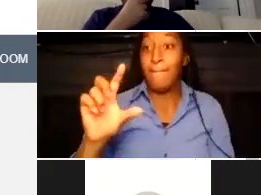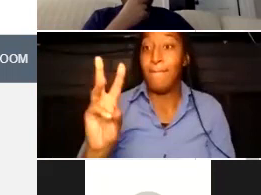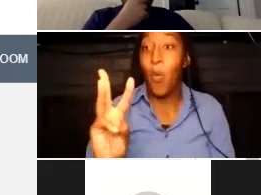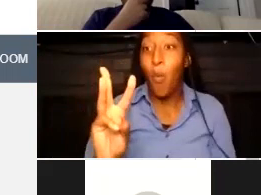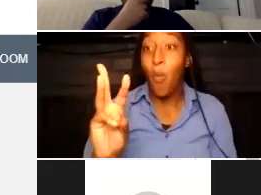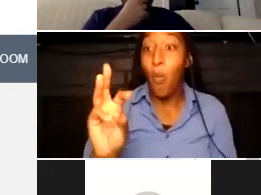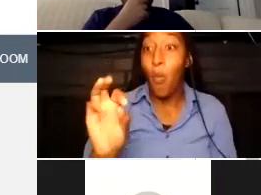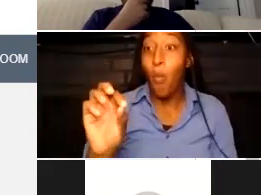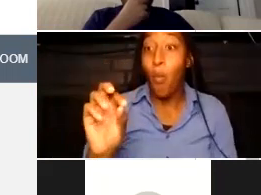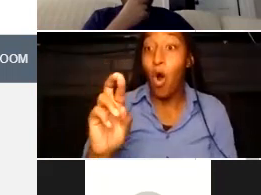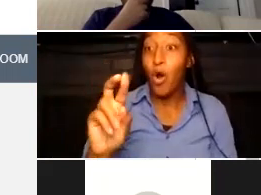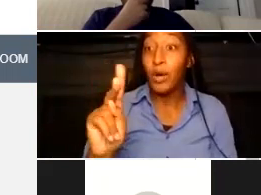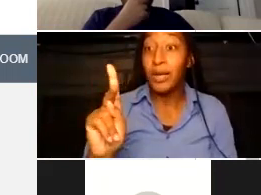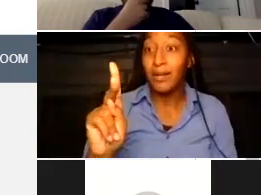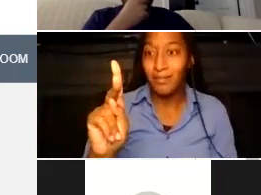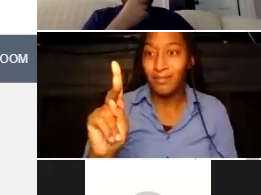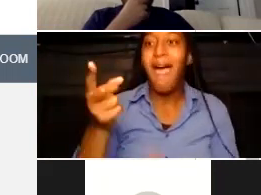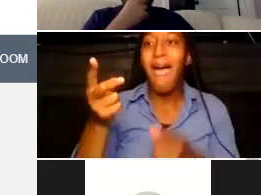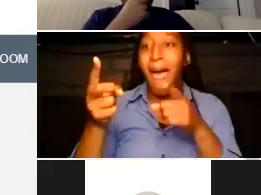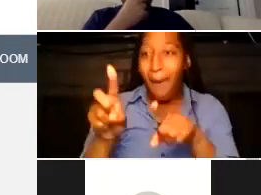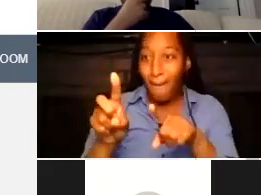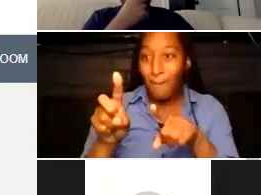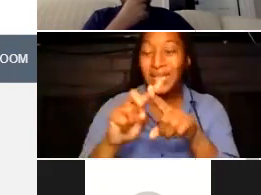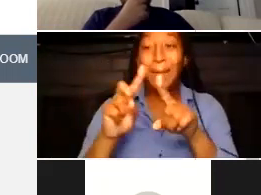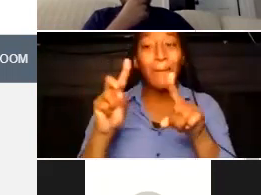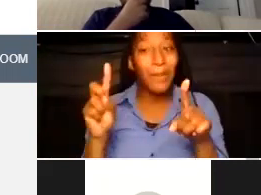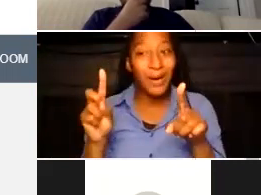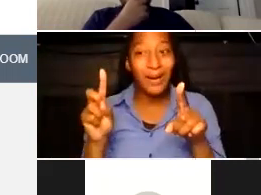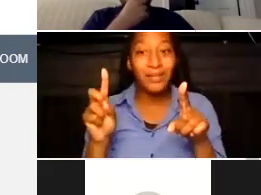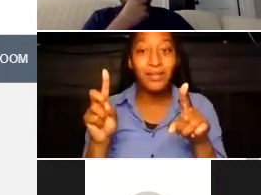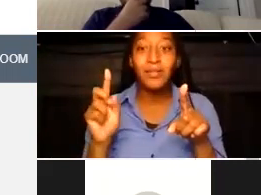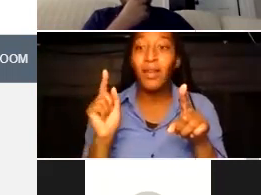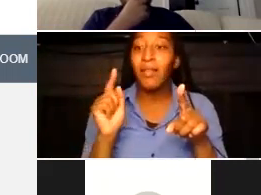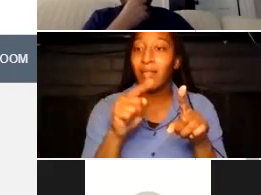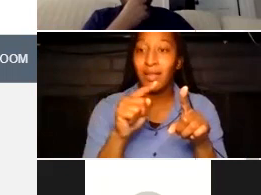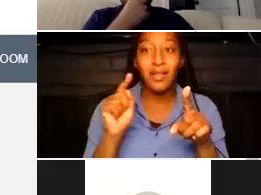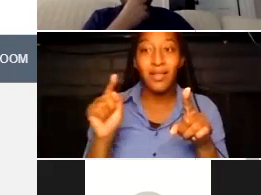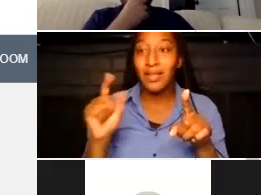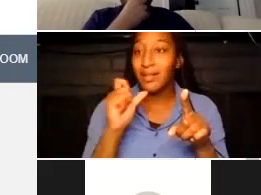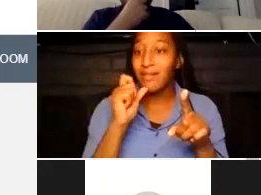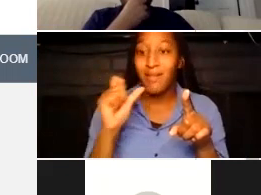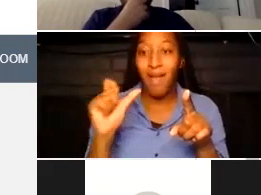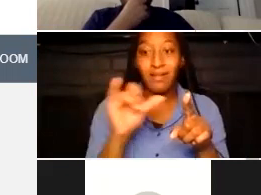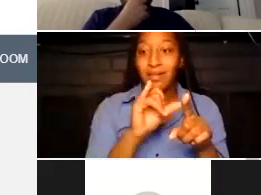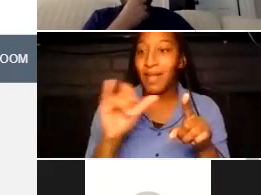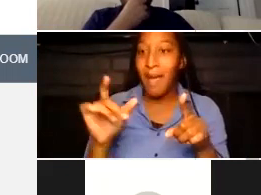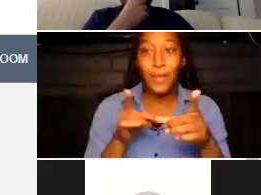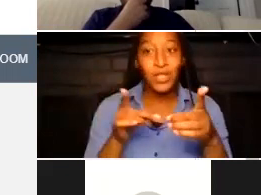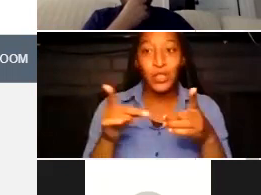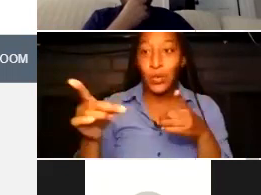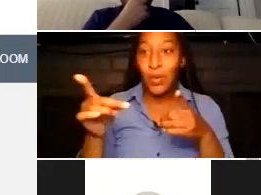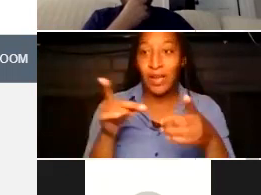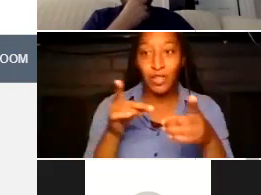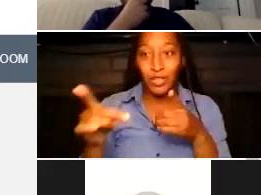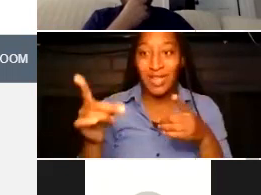of, you know, they're not both in the same direction, but they're in opposite